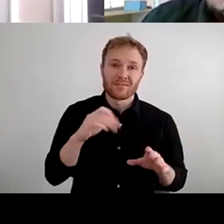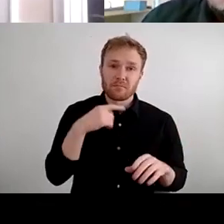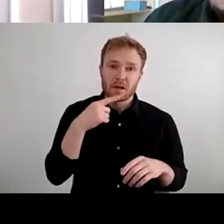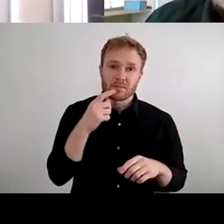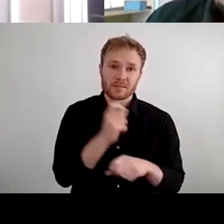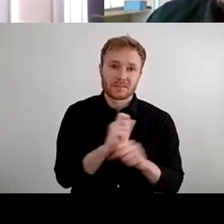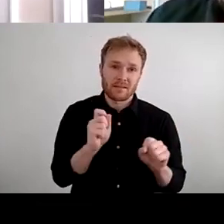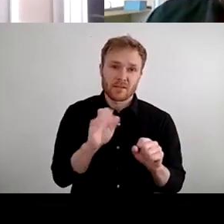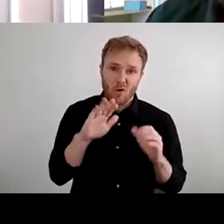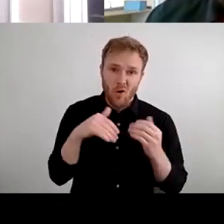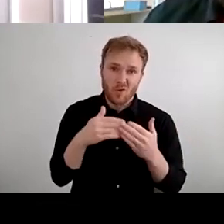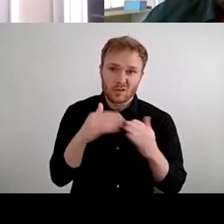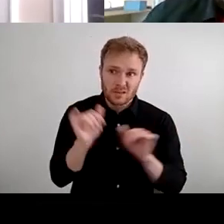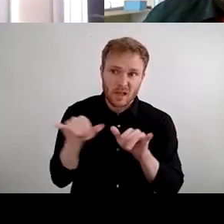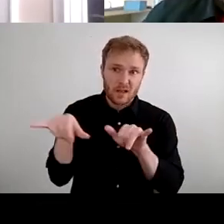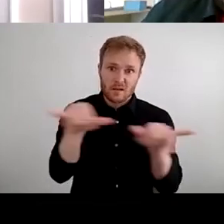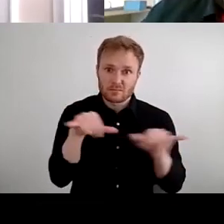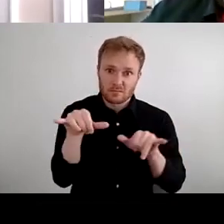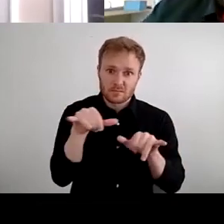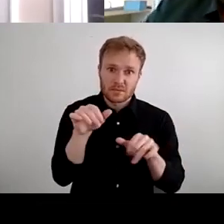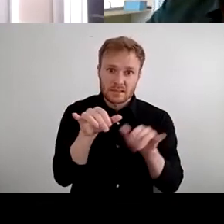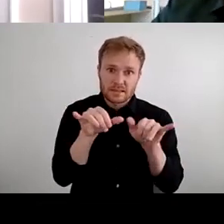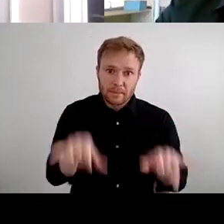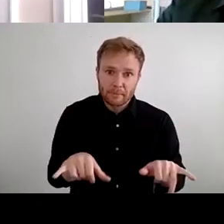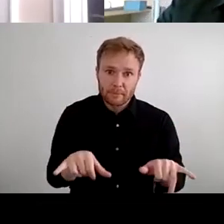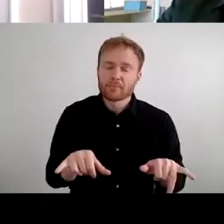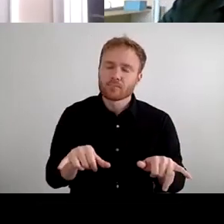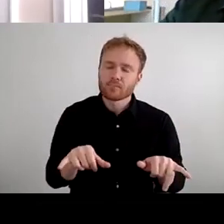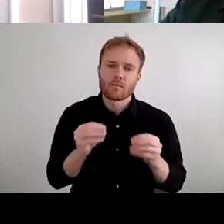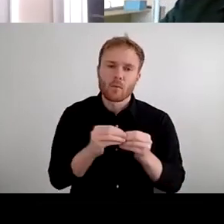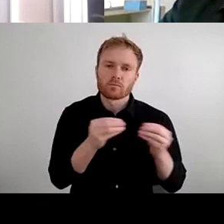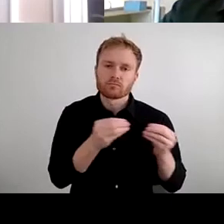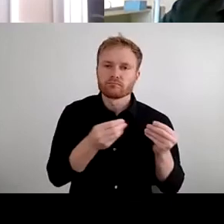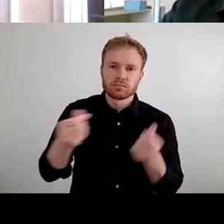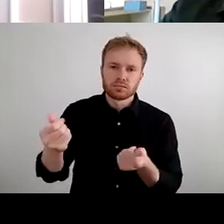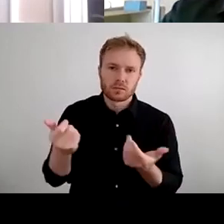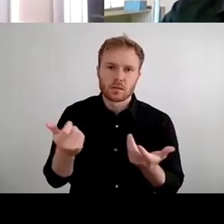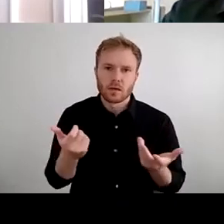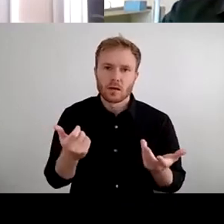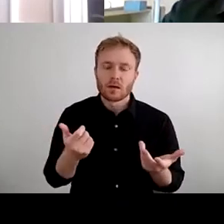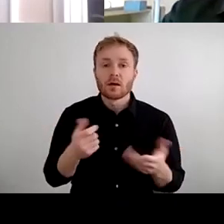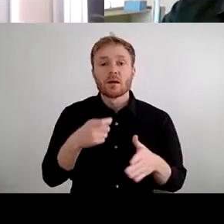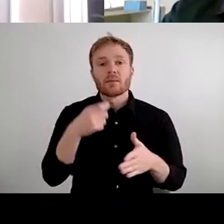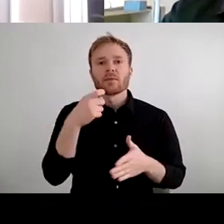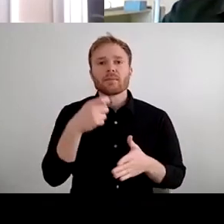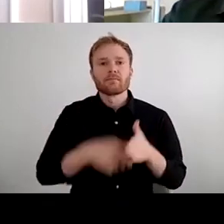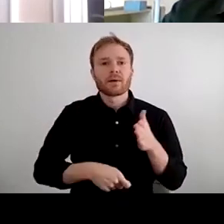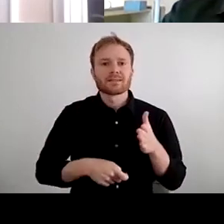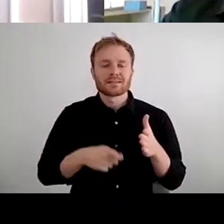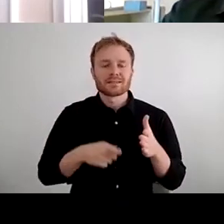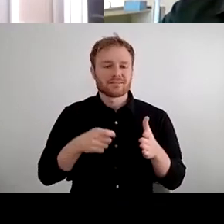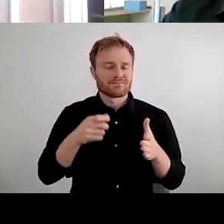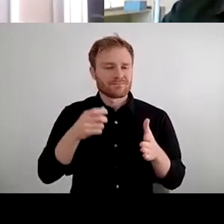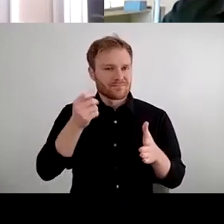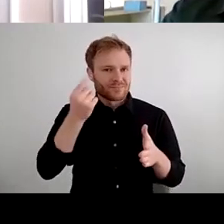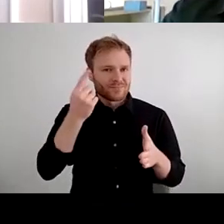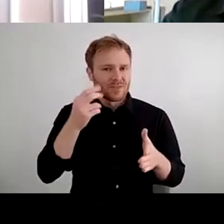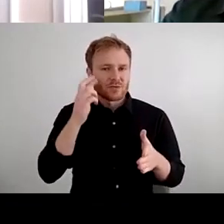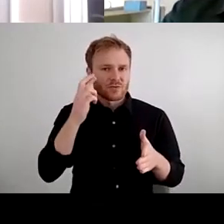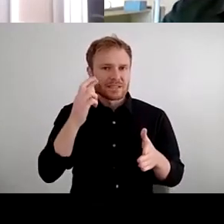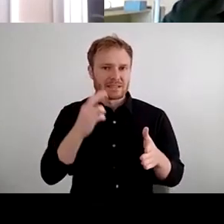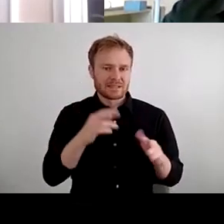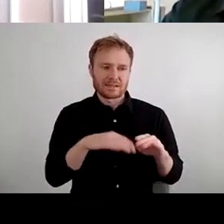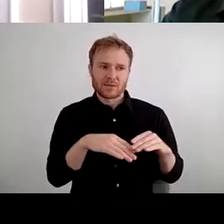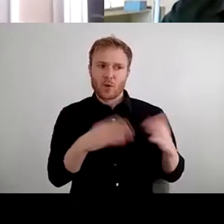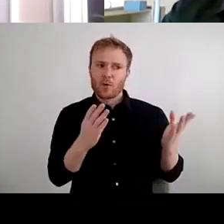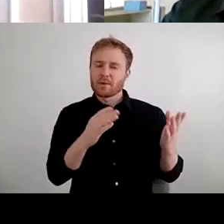database, you know, is just gonna be much more efficient. The pricing on this, why it's open-ended, because we don't know what our exact